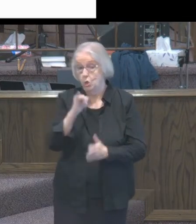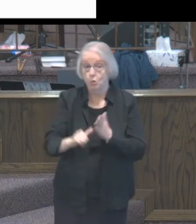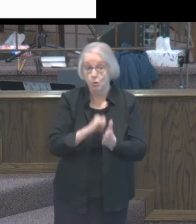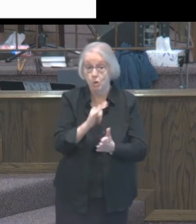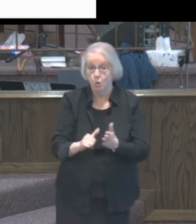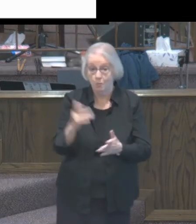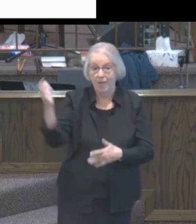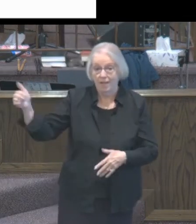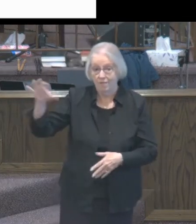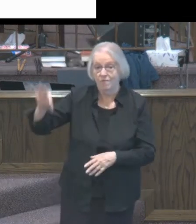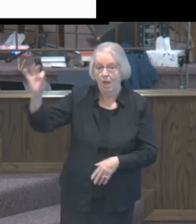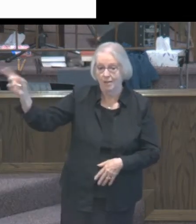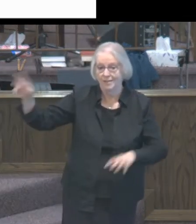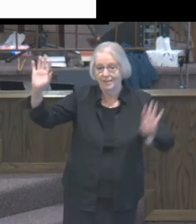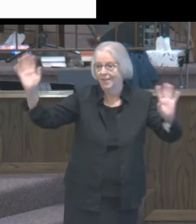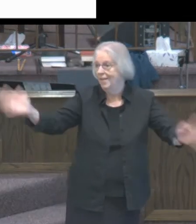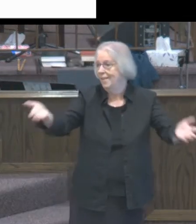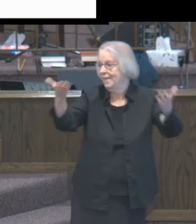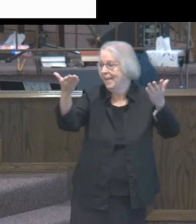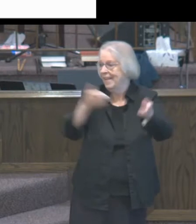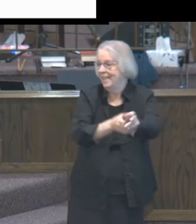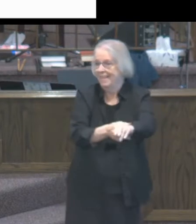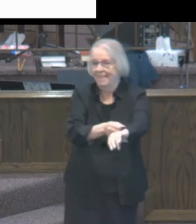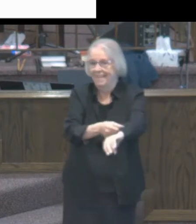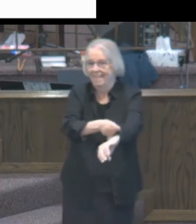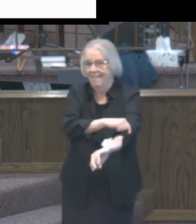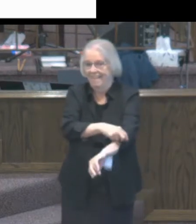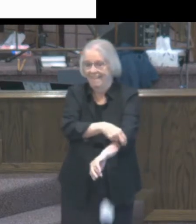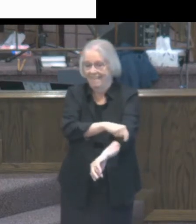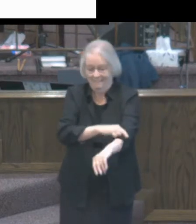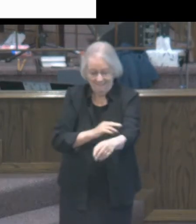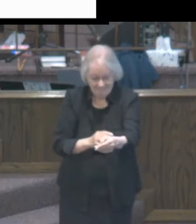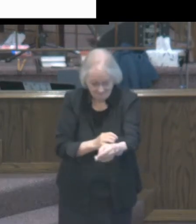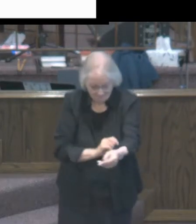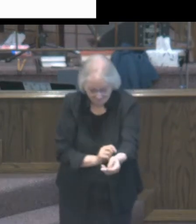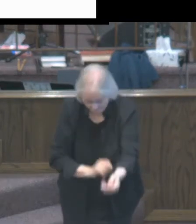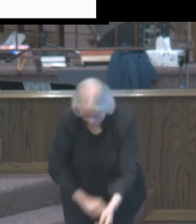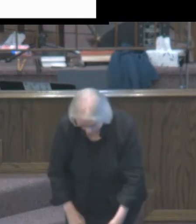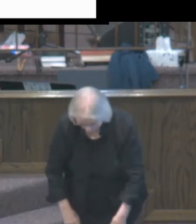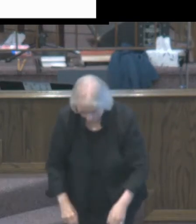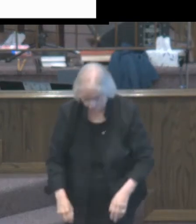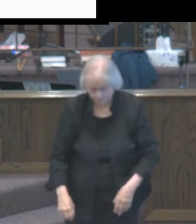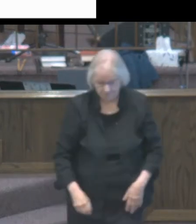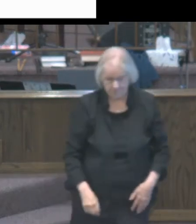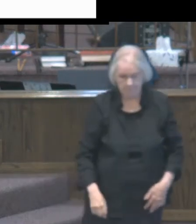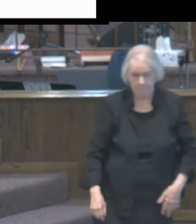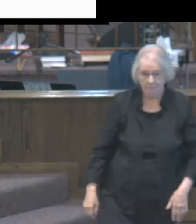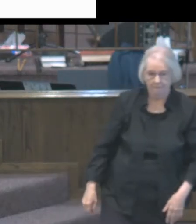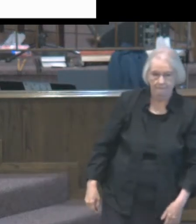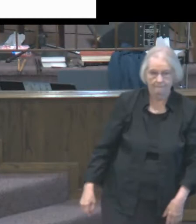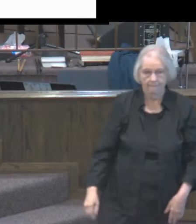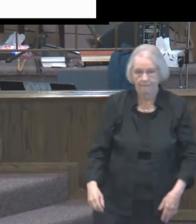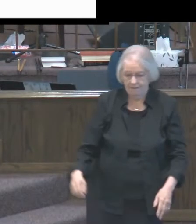word together. Matthew chapter 5, beginning at verse 21. Jesus says this, "You have